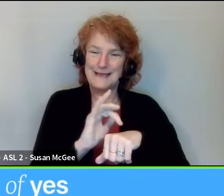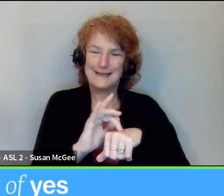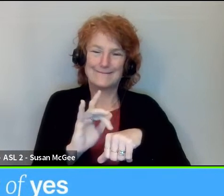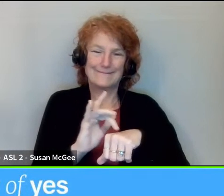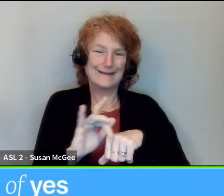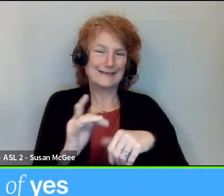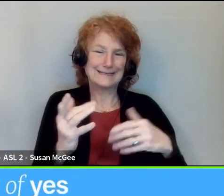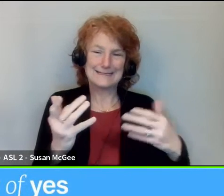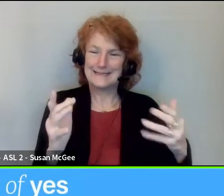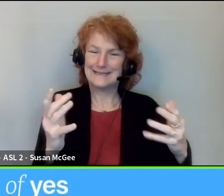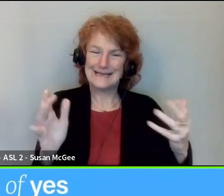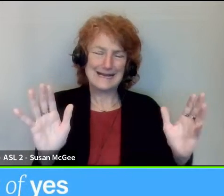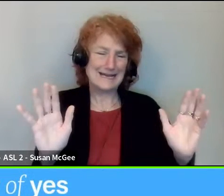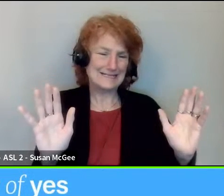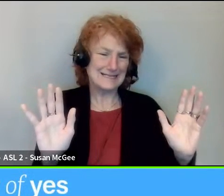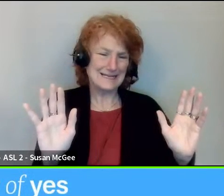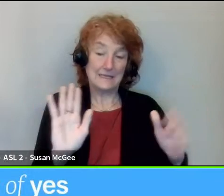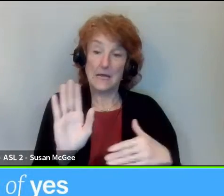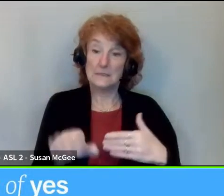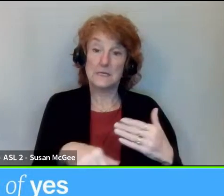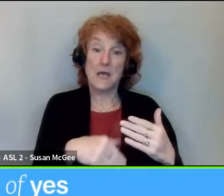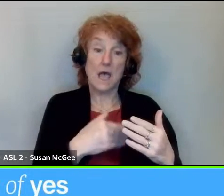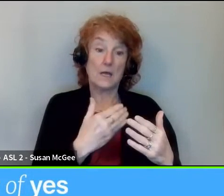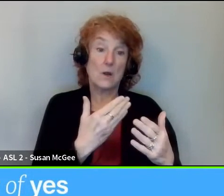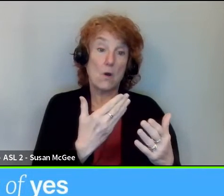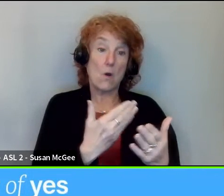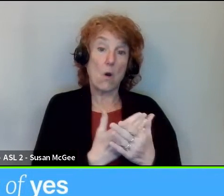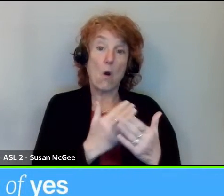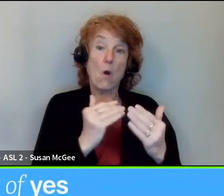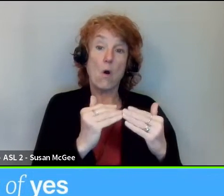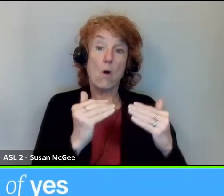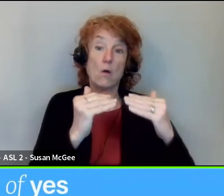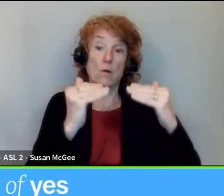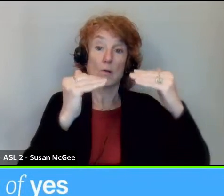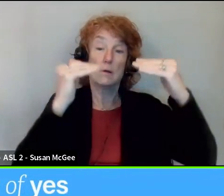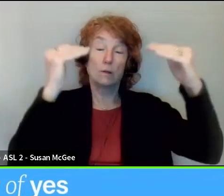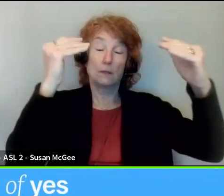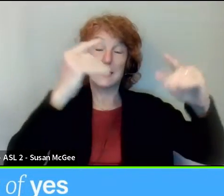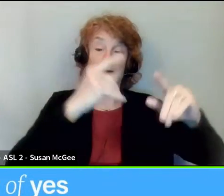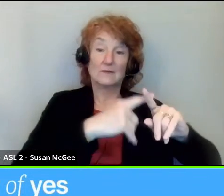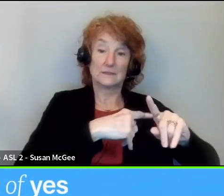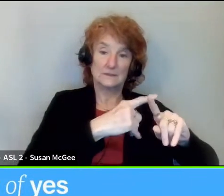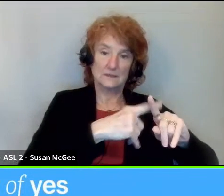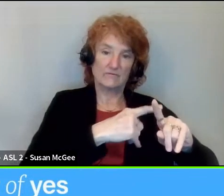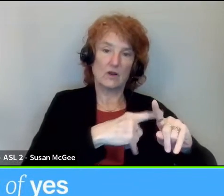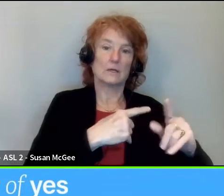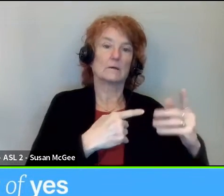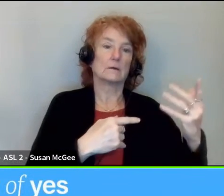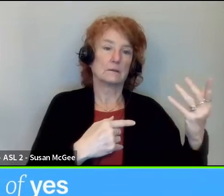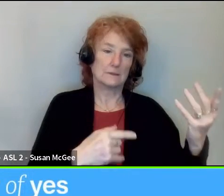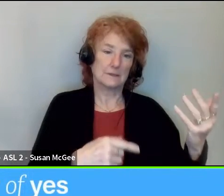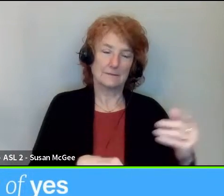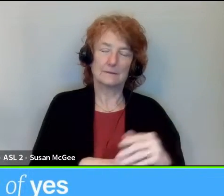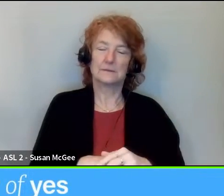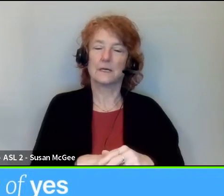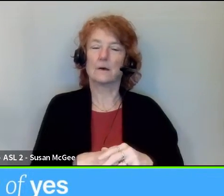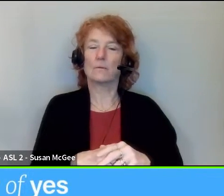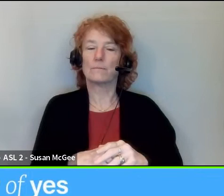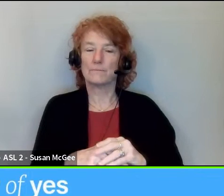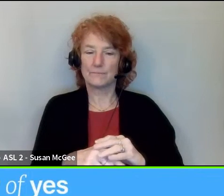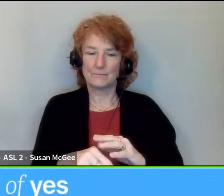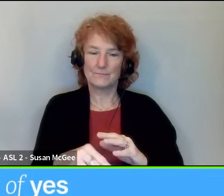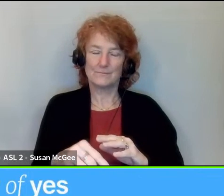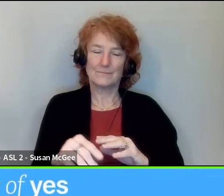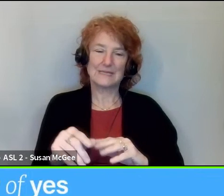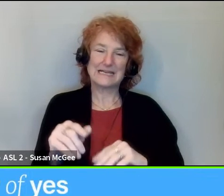that's at all levels of the rental market. So there's an extremely low vacancy rate for